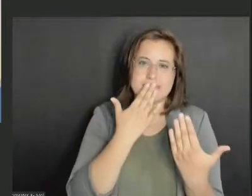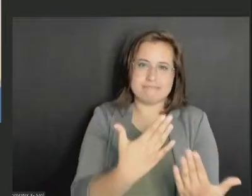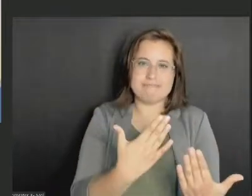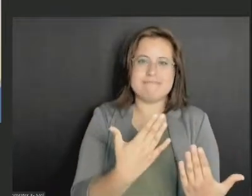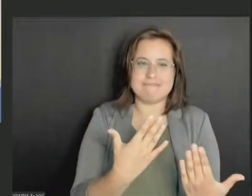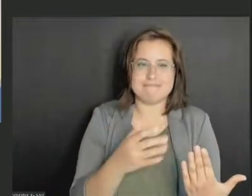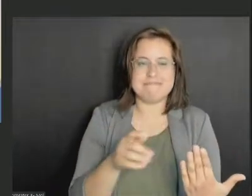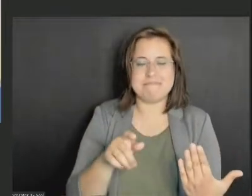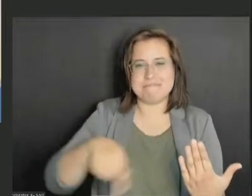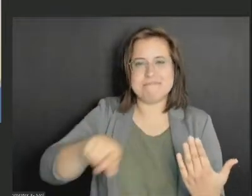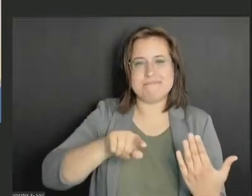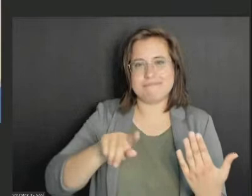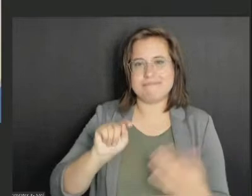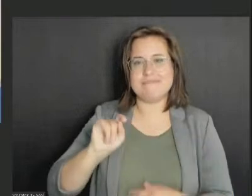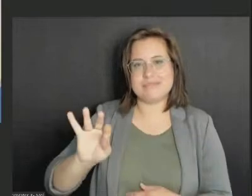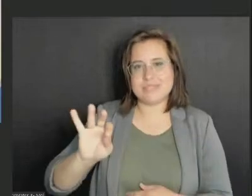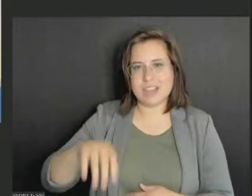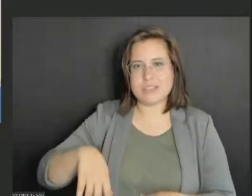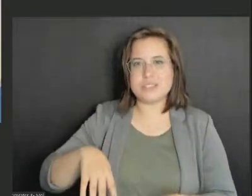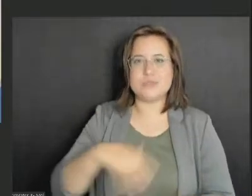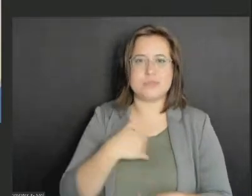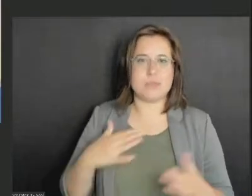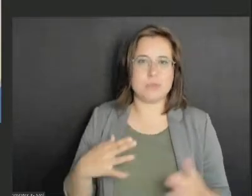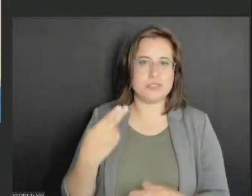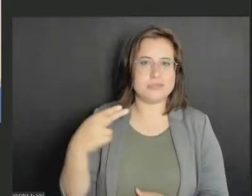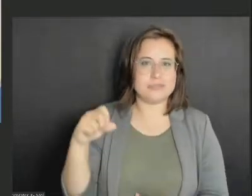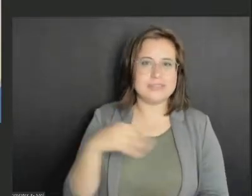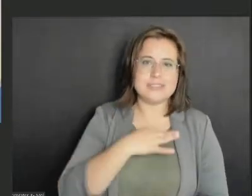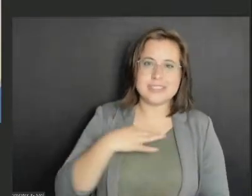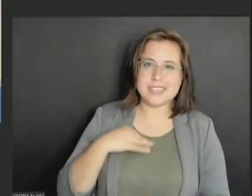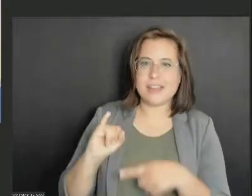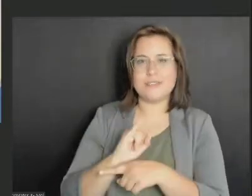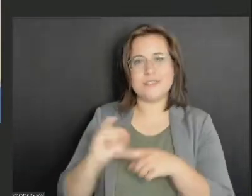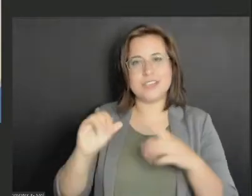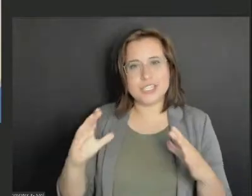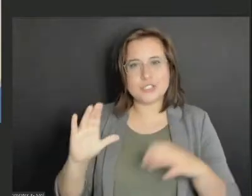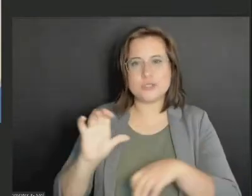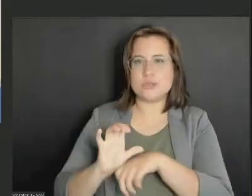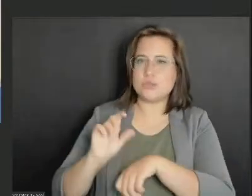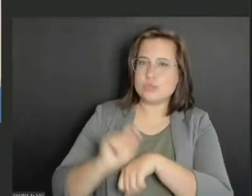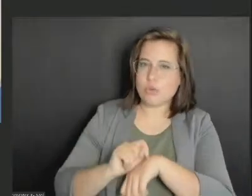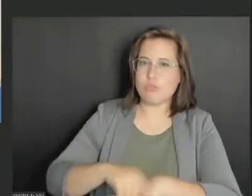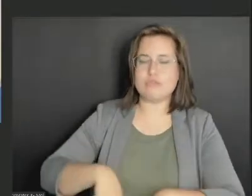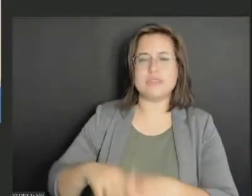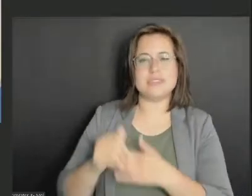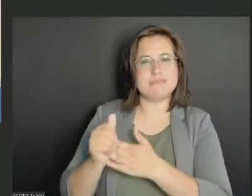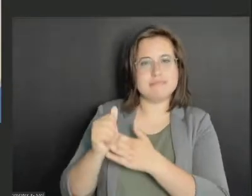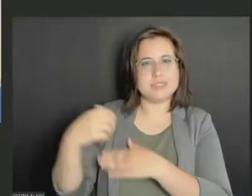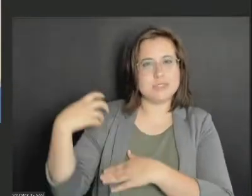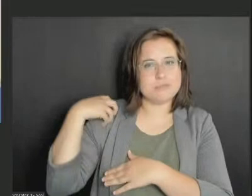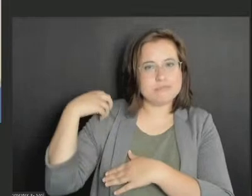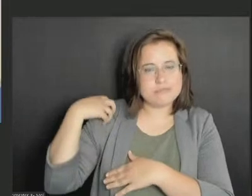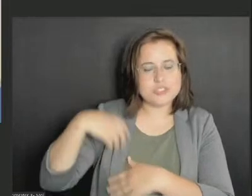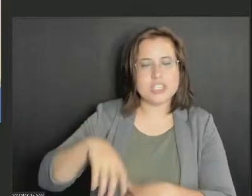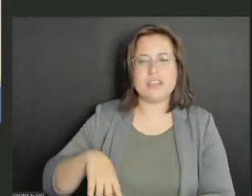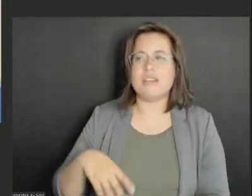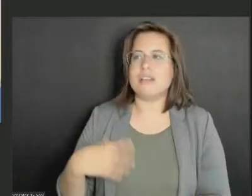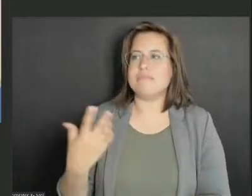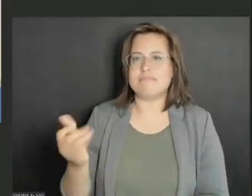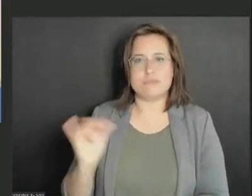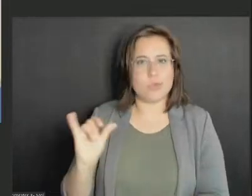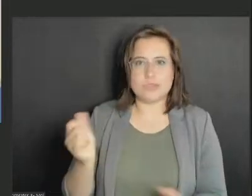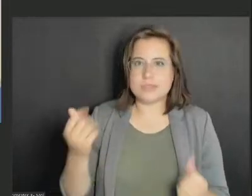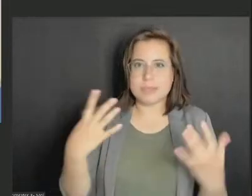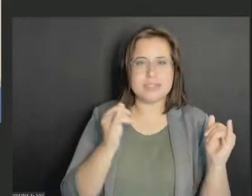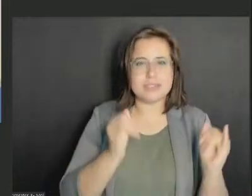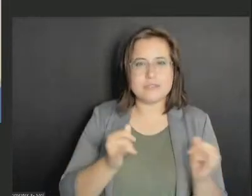force members, the HHS staff and interns, our consultants, and the leadership of Chair Nunes Smith, as well as the many individuals